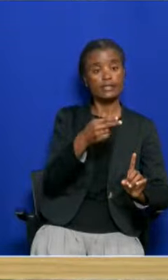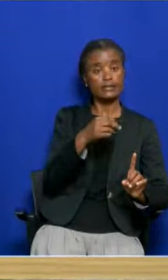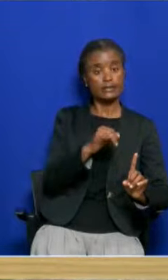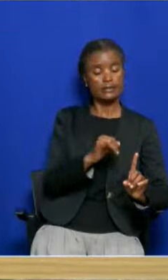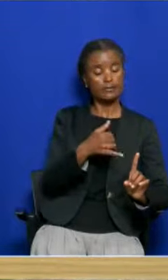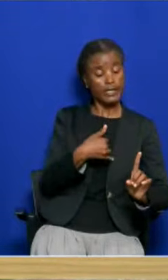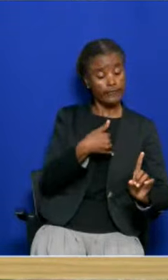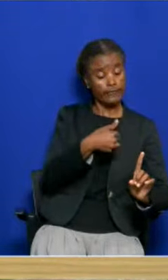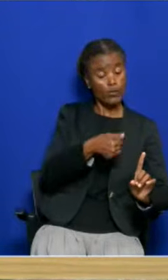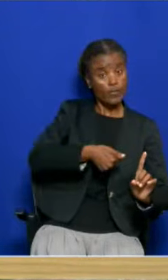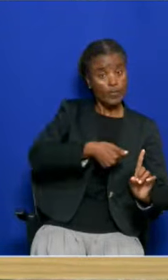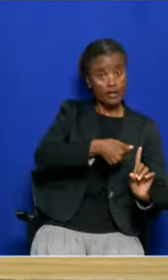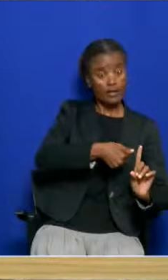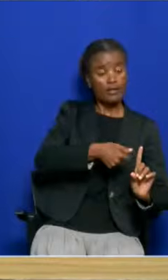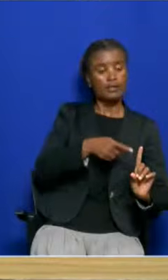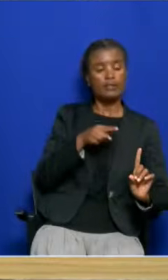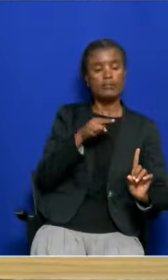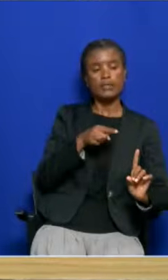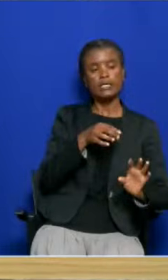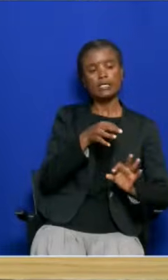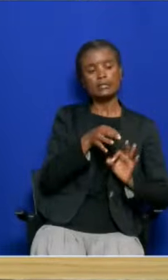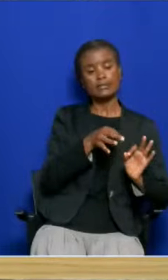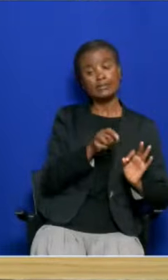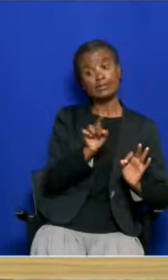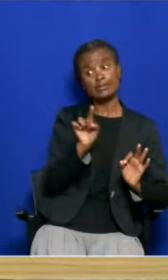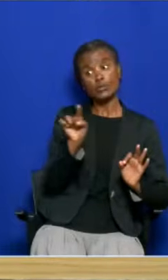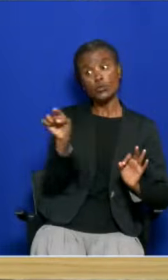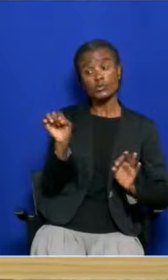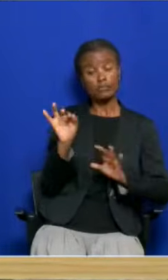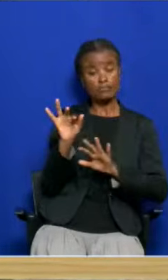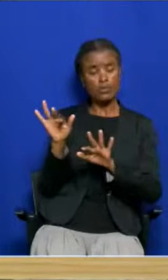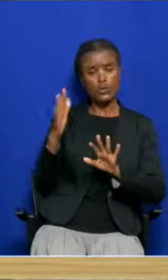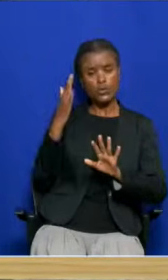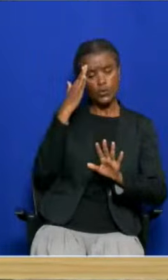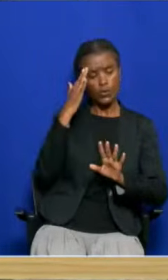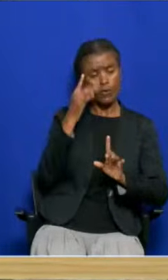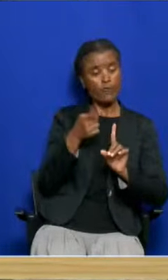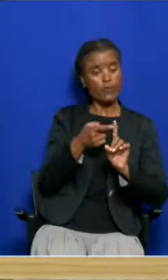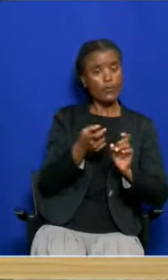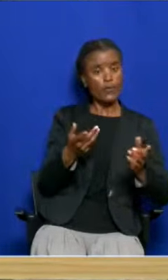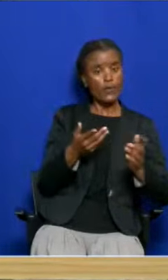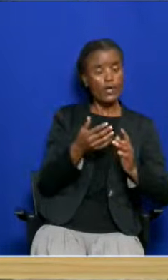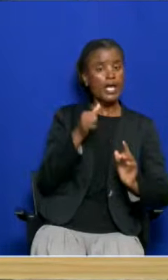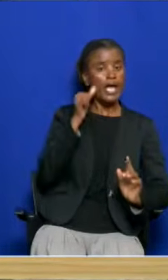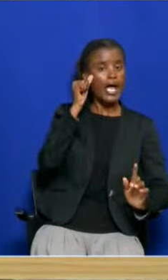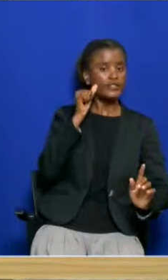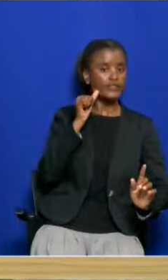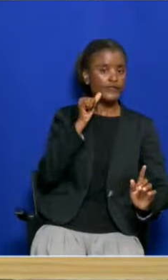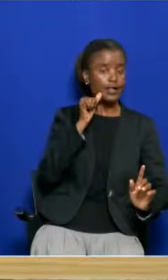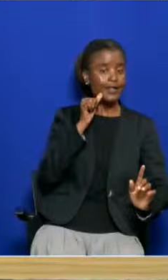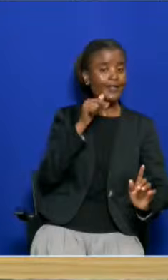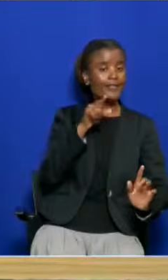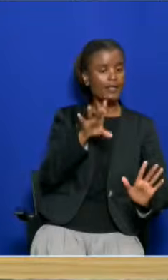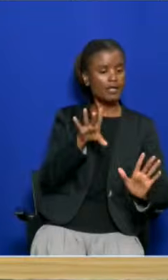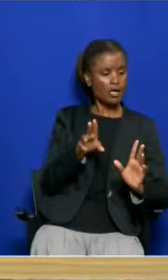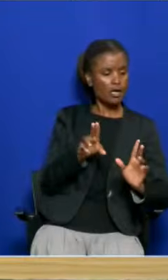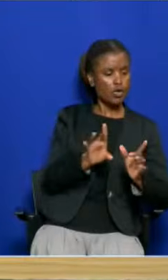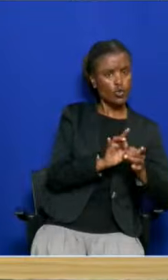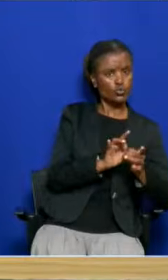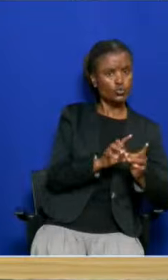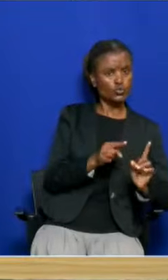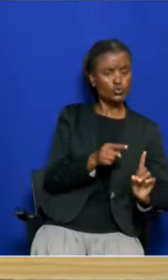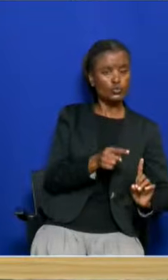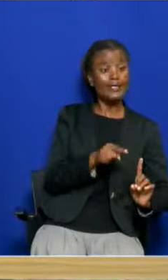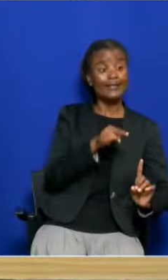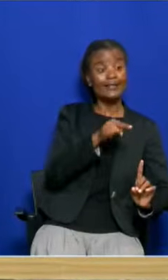people whom you know from Atteridgeville, but they are close to you. Then Mkhwanazi said, let me check